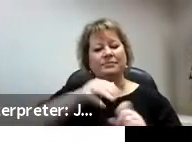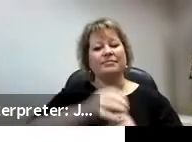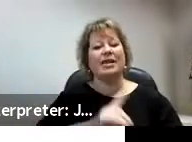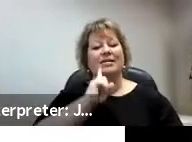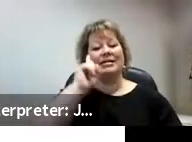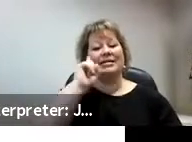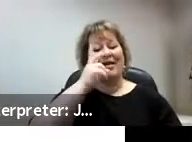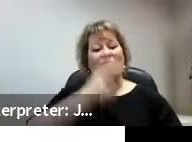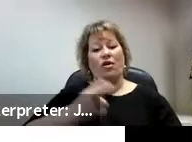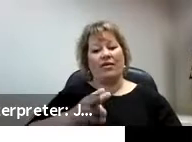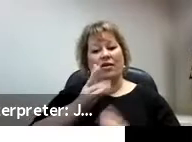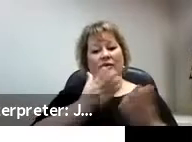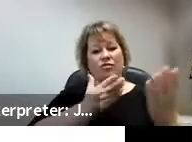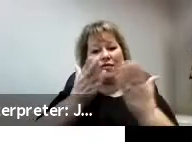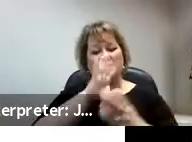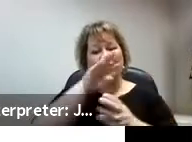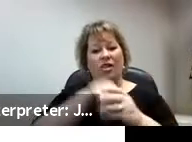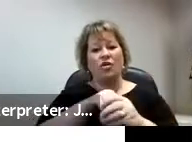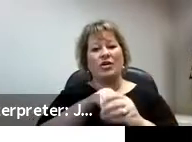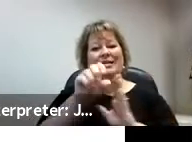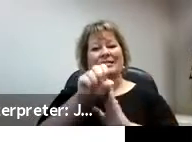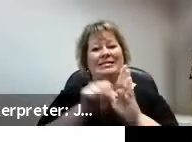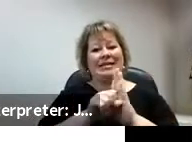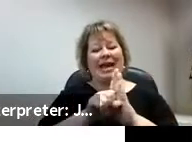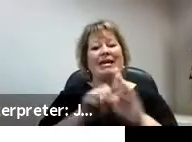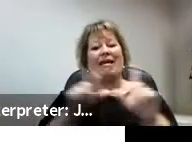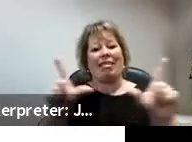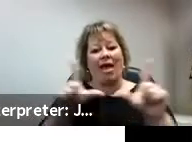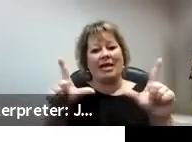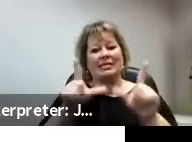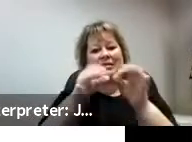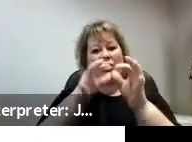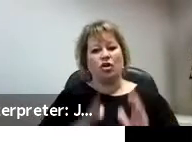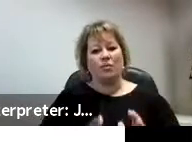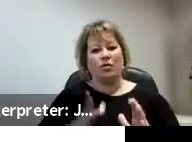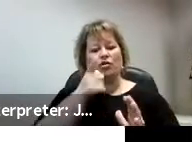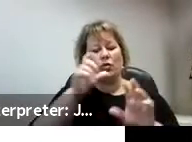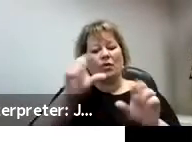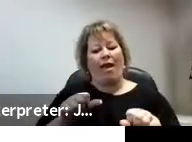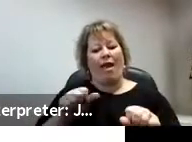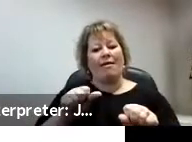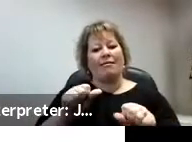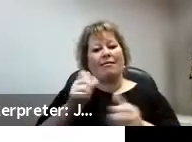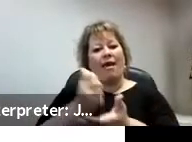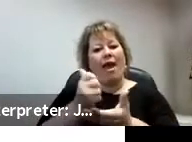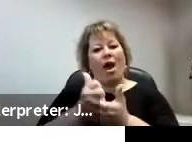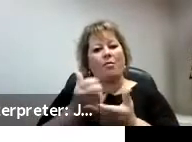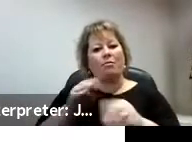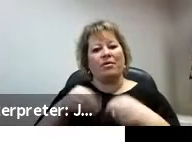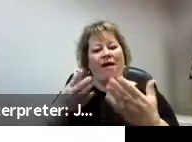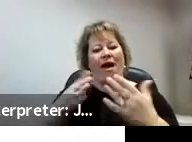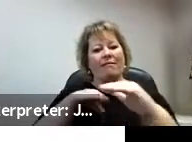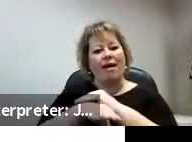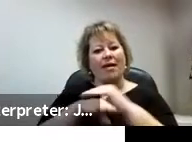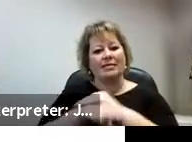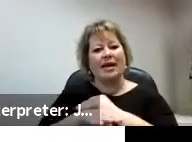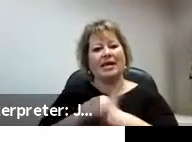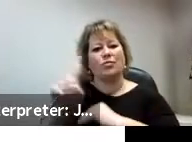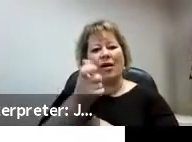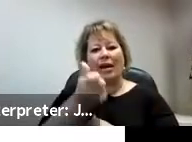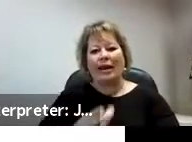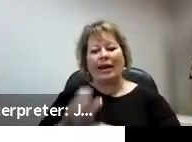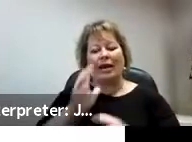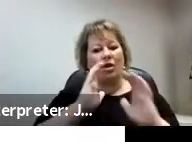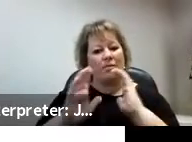hearing services include state licensed interpreters who can assist with accessing any services where communication is required, such